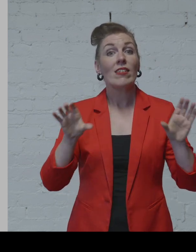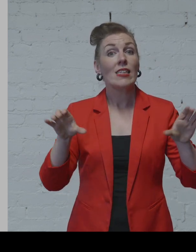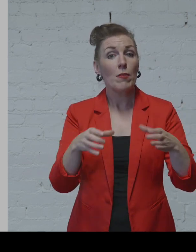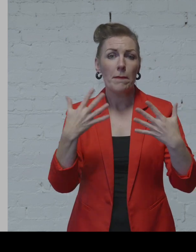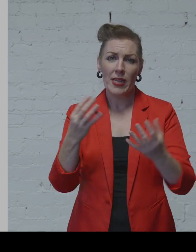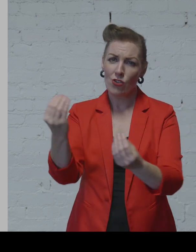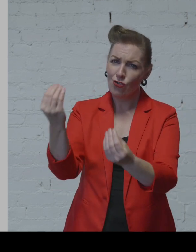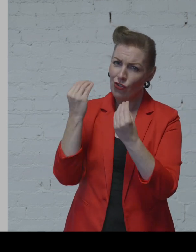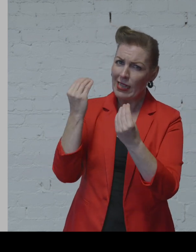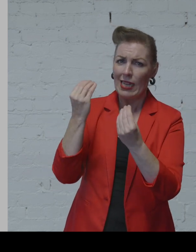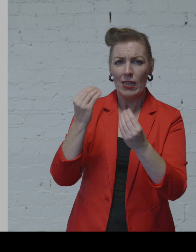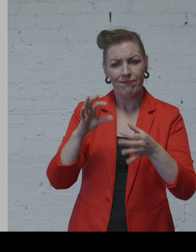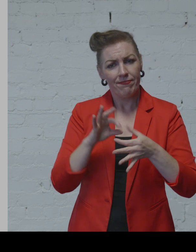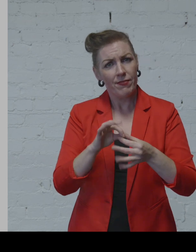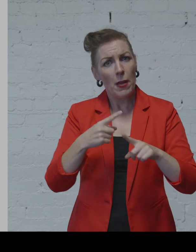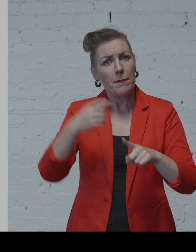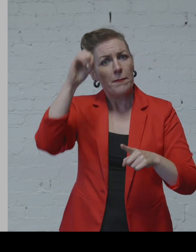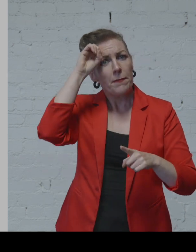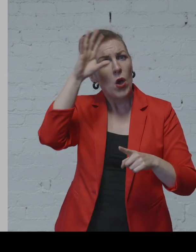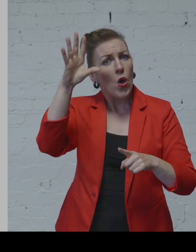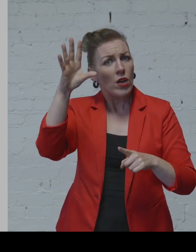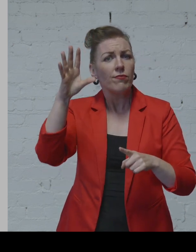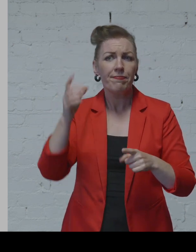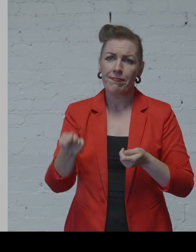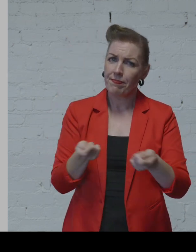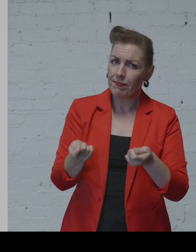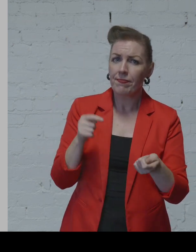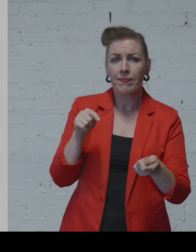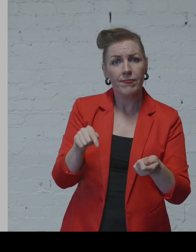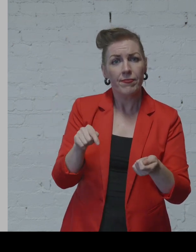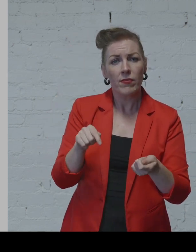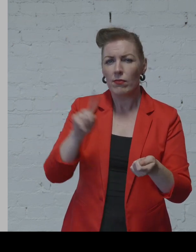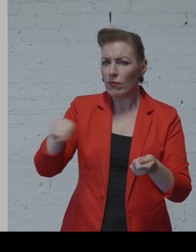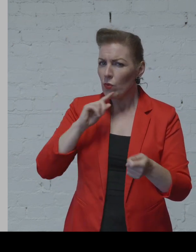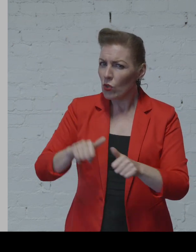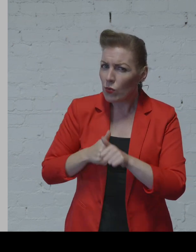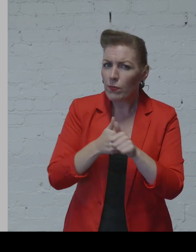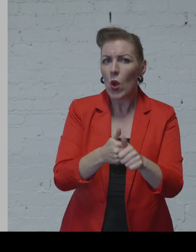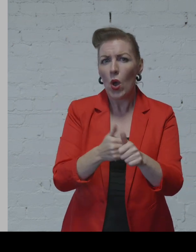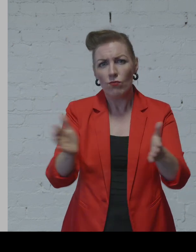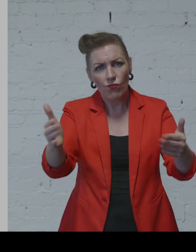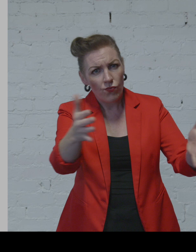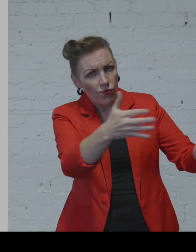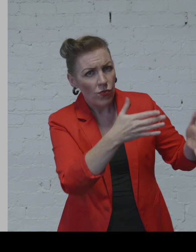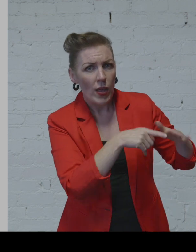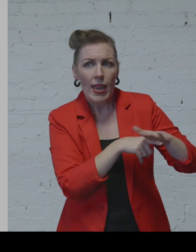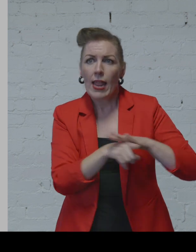The Echo Echo team have been trained to deal with emergencies, and they will support you with leaving the building.